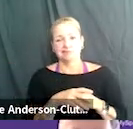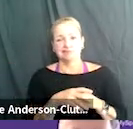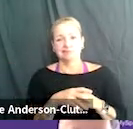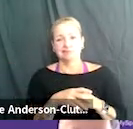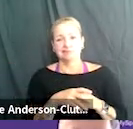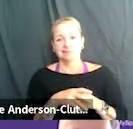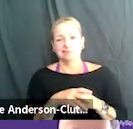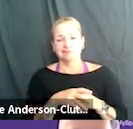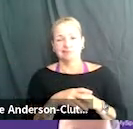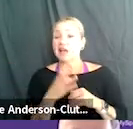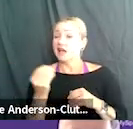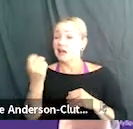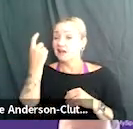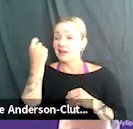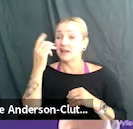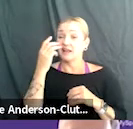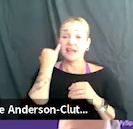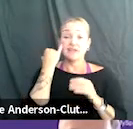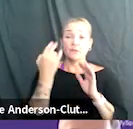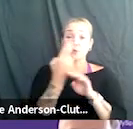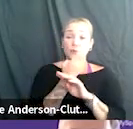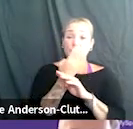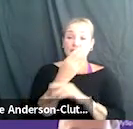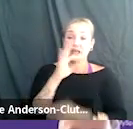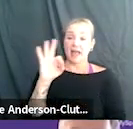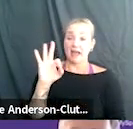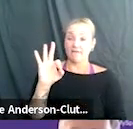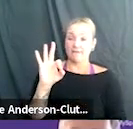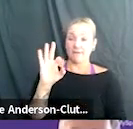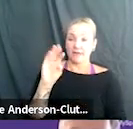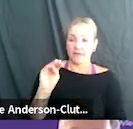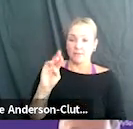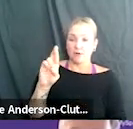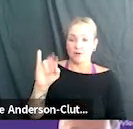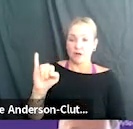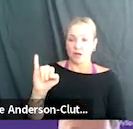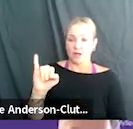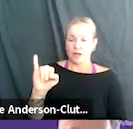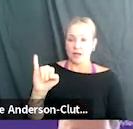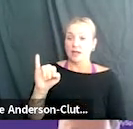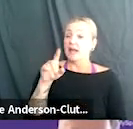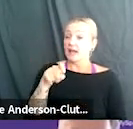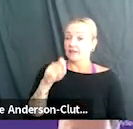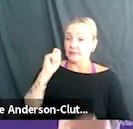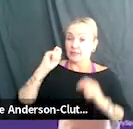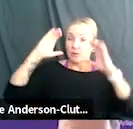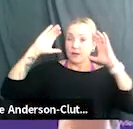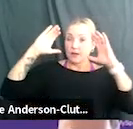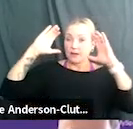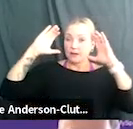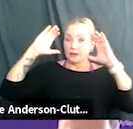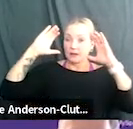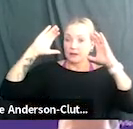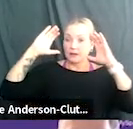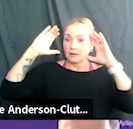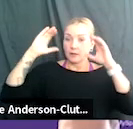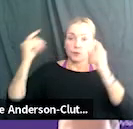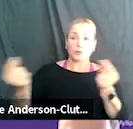have to be awake while they're in a scanner, and I think for these 3 people, that would be remarkably difficult, if not impossible to do.